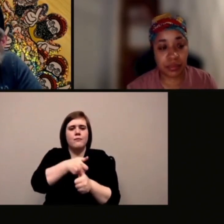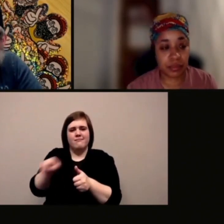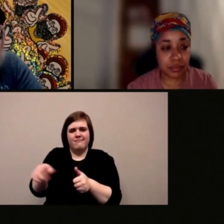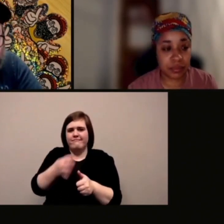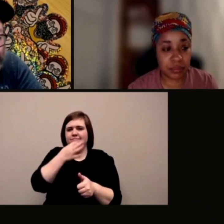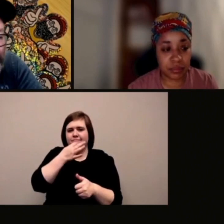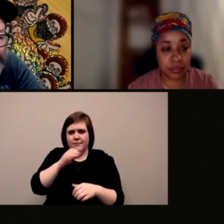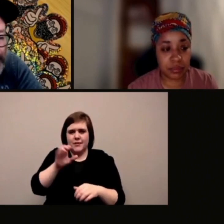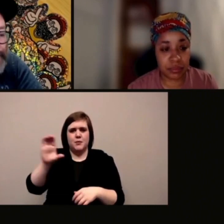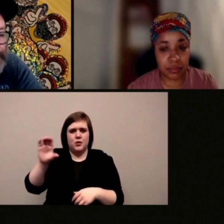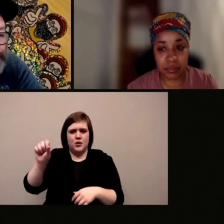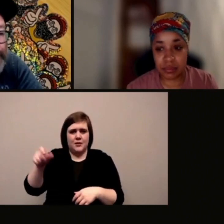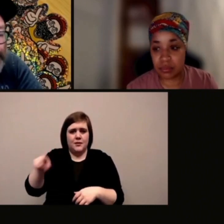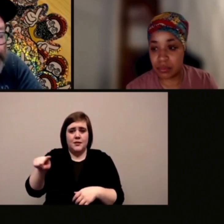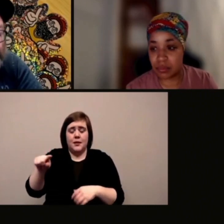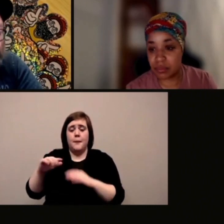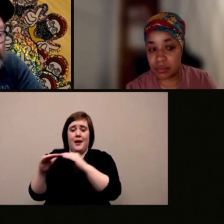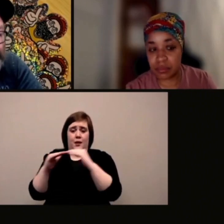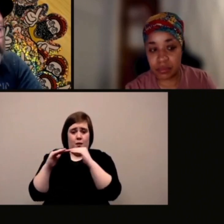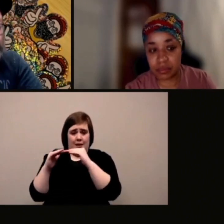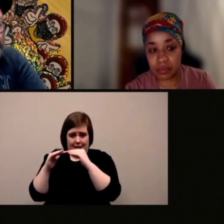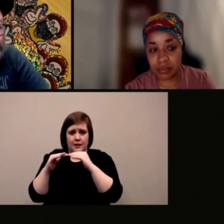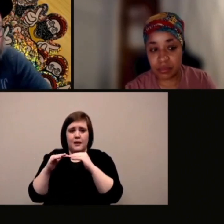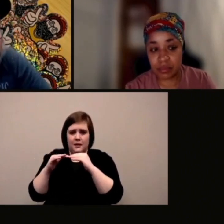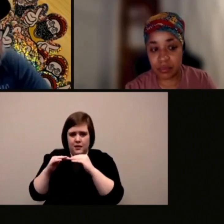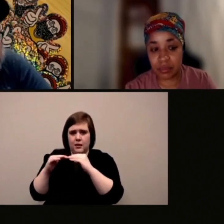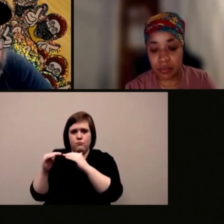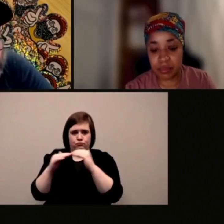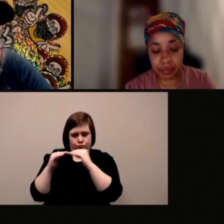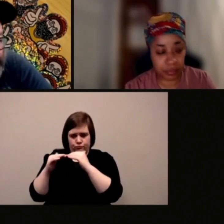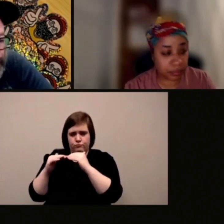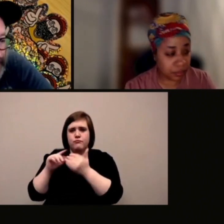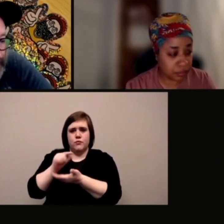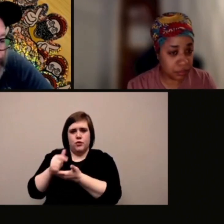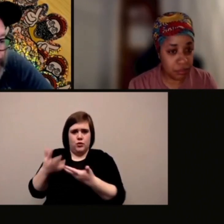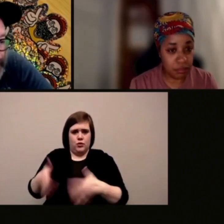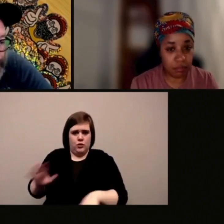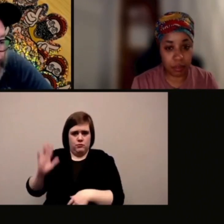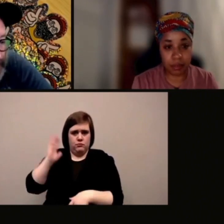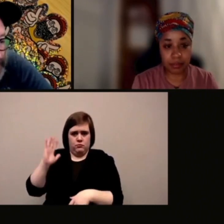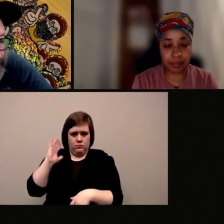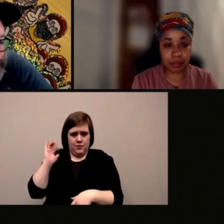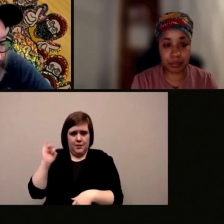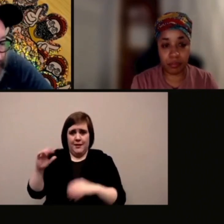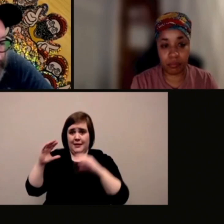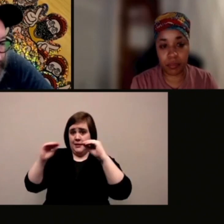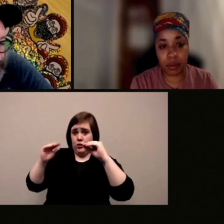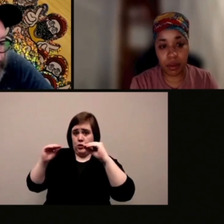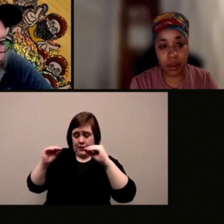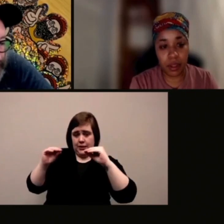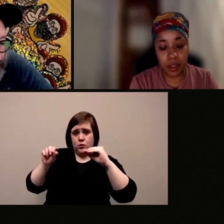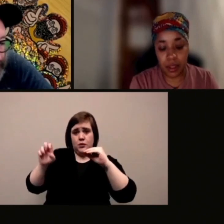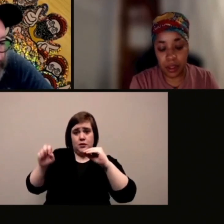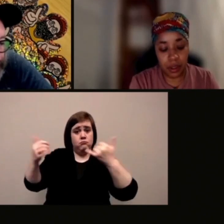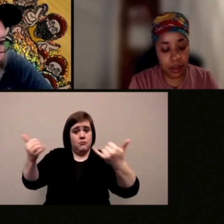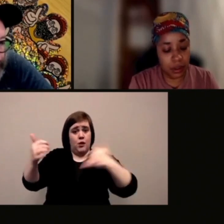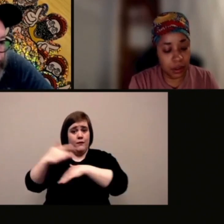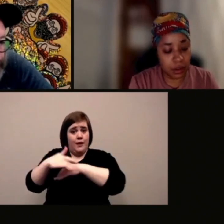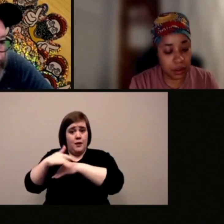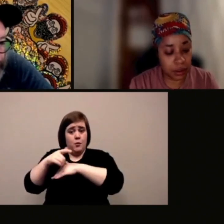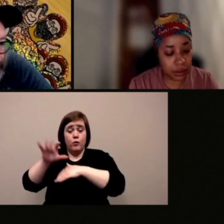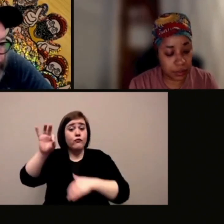some equity fellow alumni, and we actually built the teacher resources that are now available. And the resources are